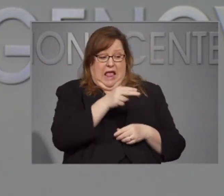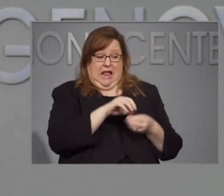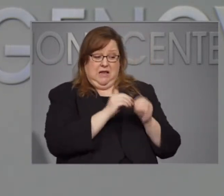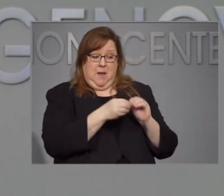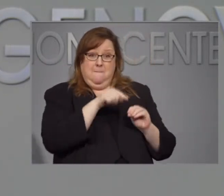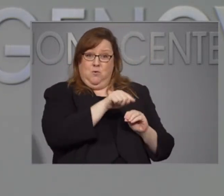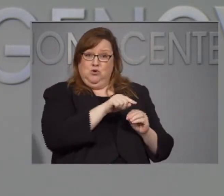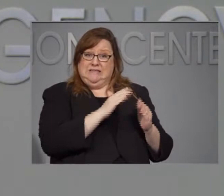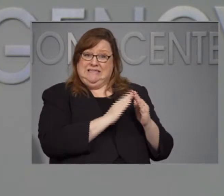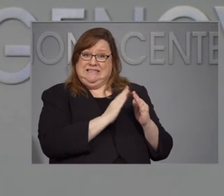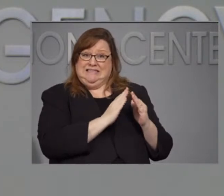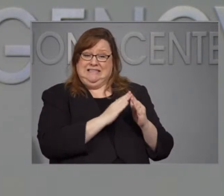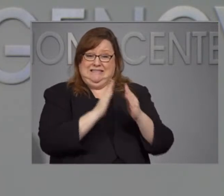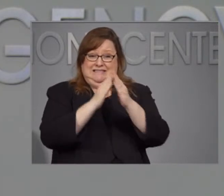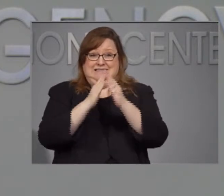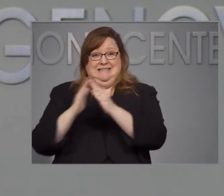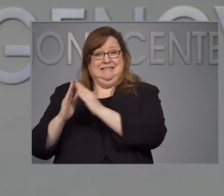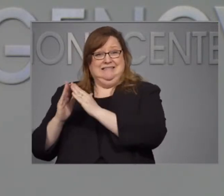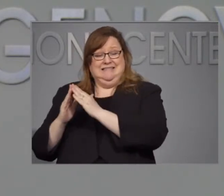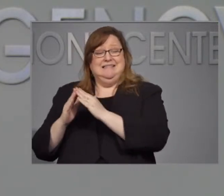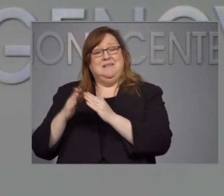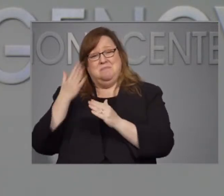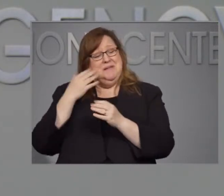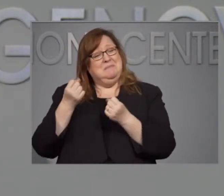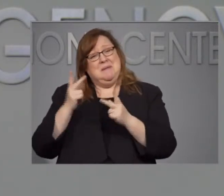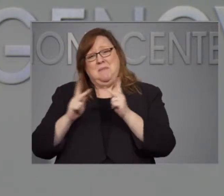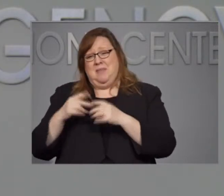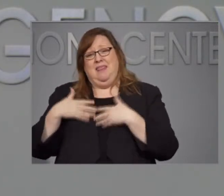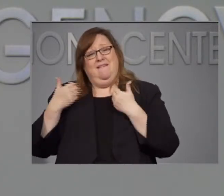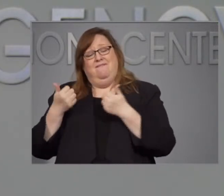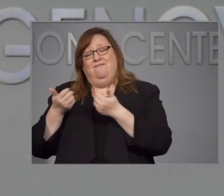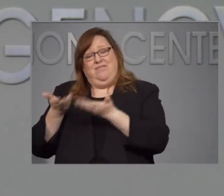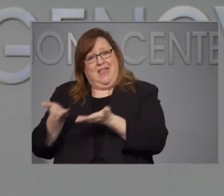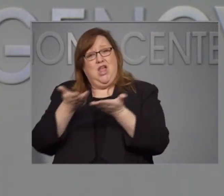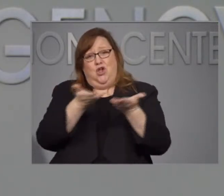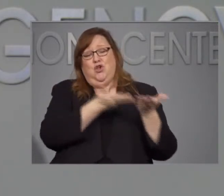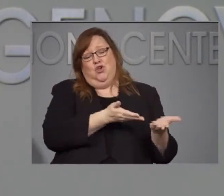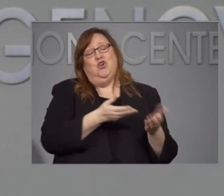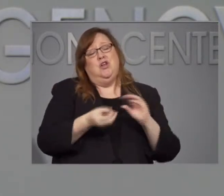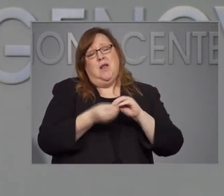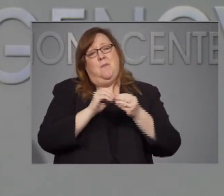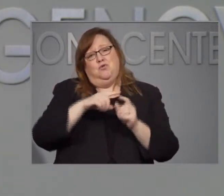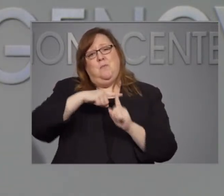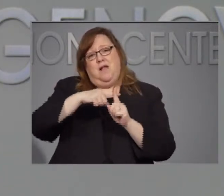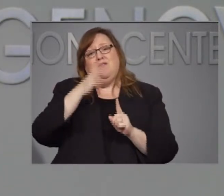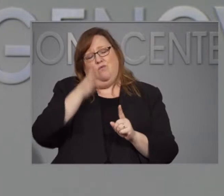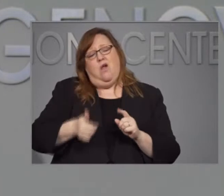urban areas, because of their density, are certainly going to be more challenged. Thanks.